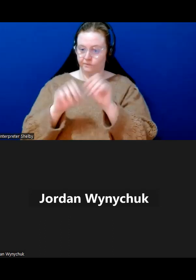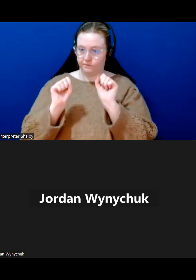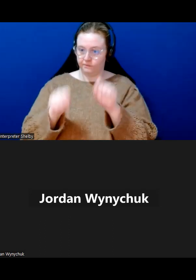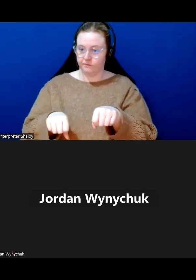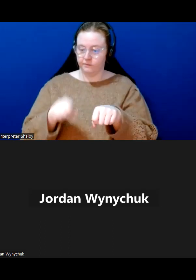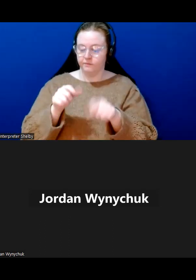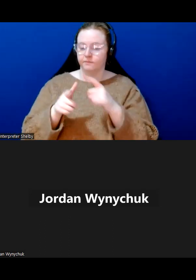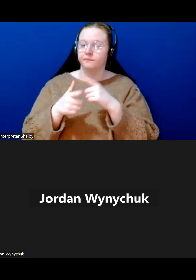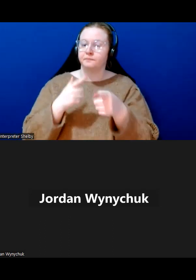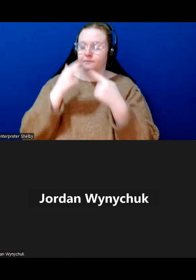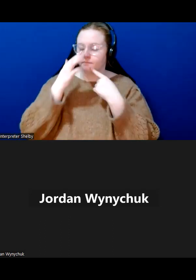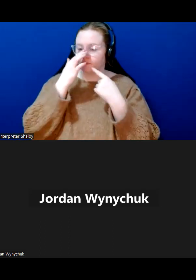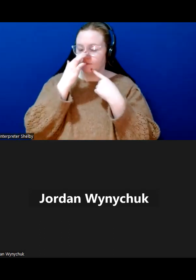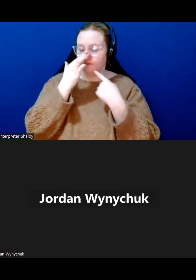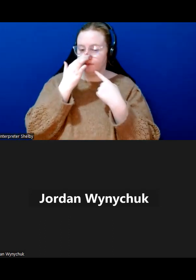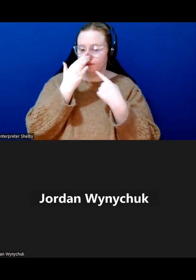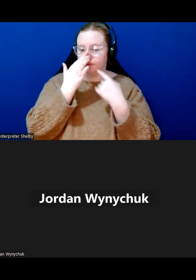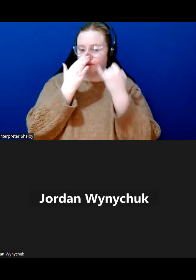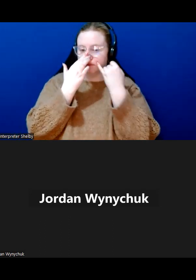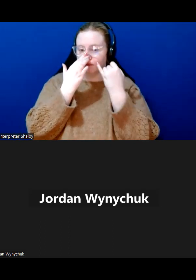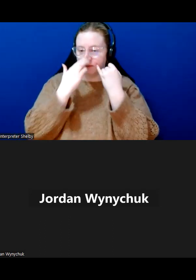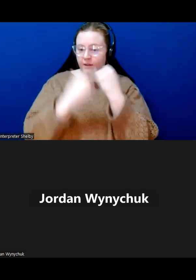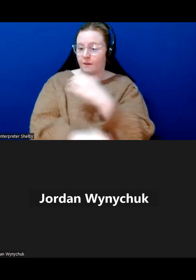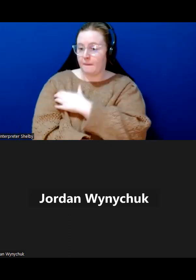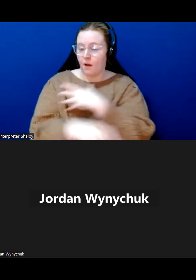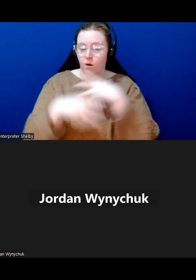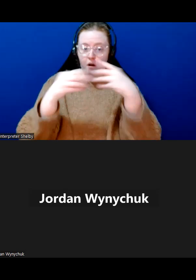says, and what happens during power failure?